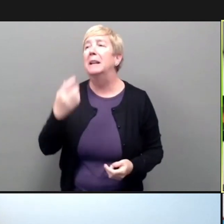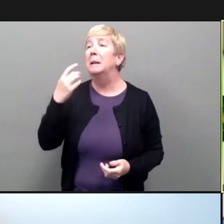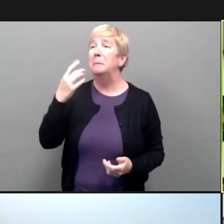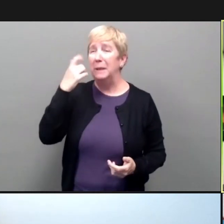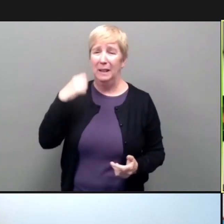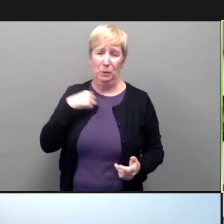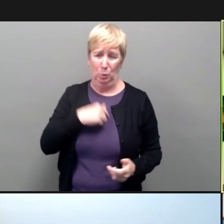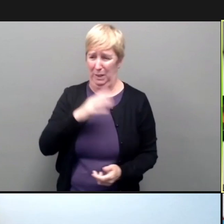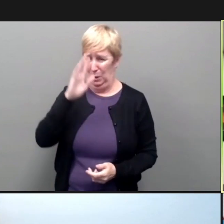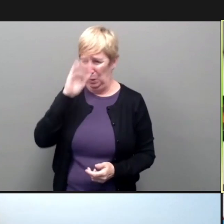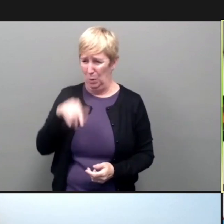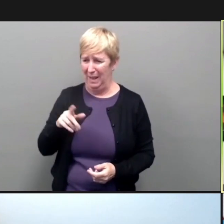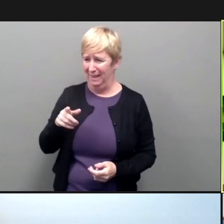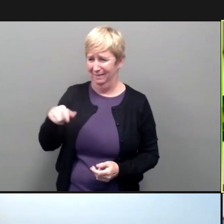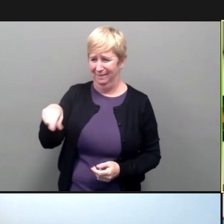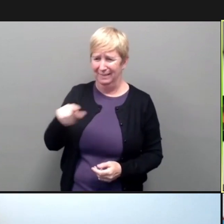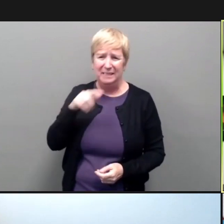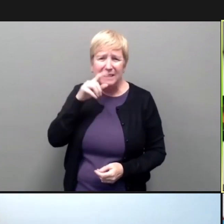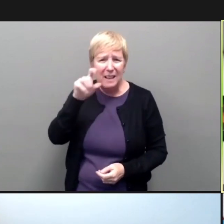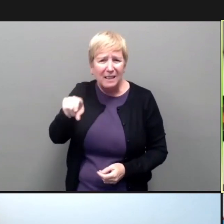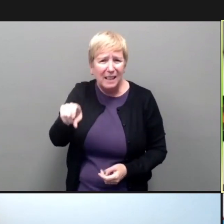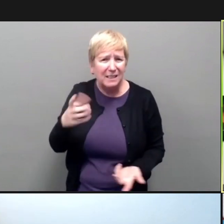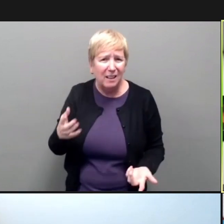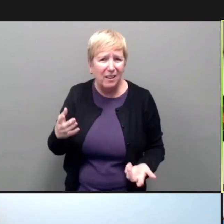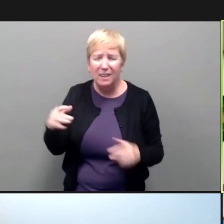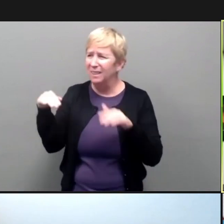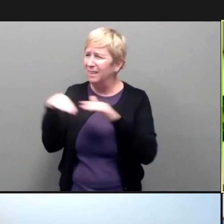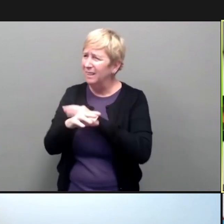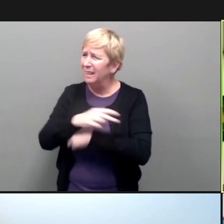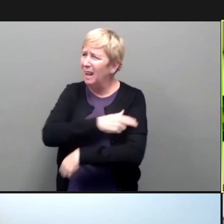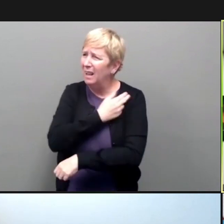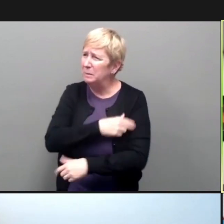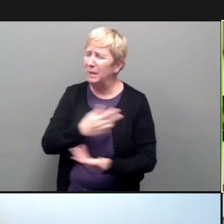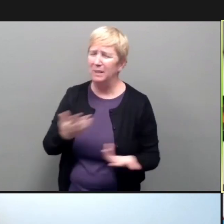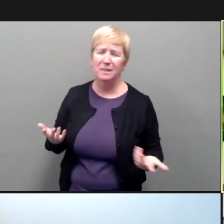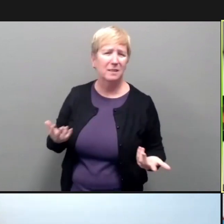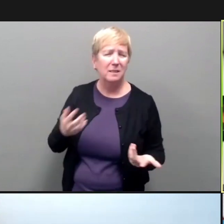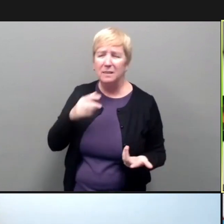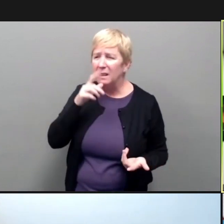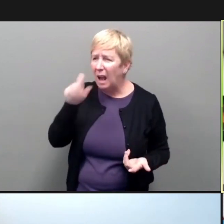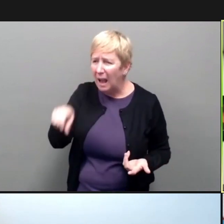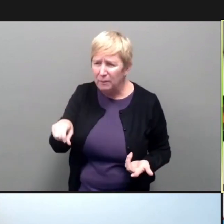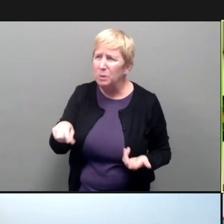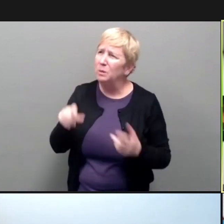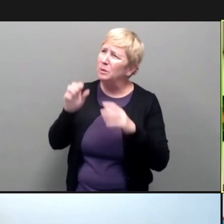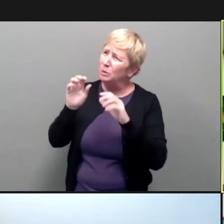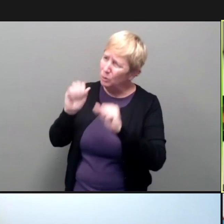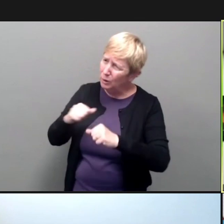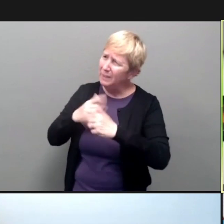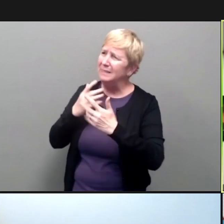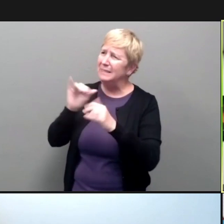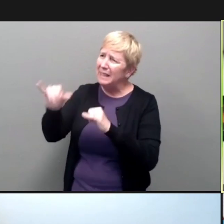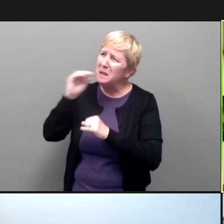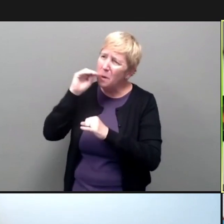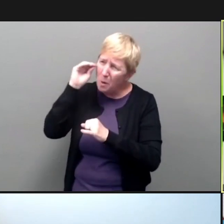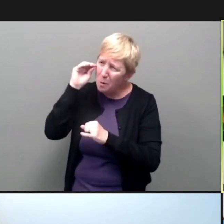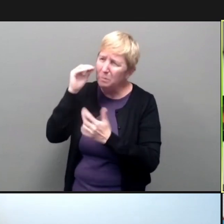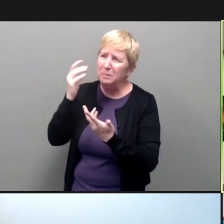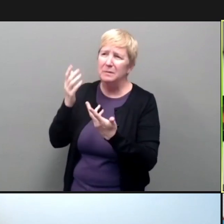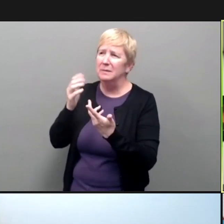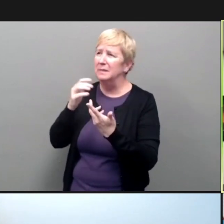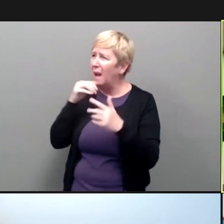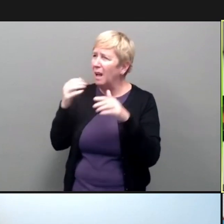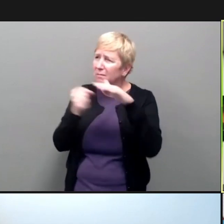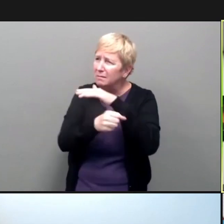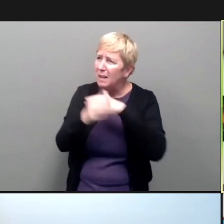unnecessary admissions and unnecessary deaths, COVID cases that could have easily been prevented if